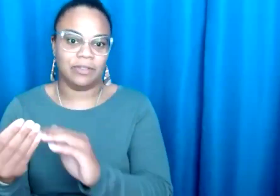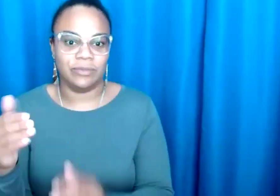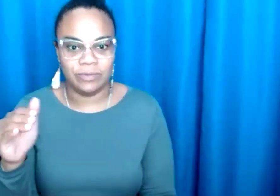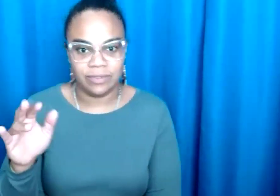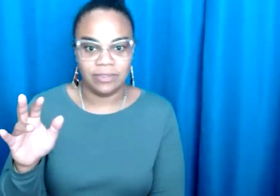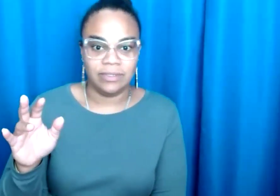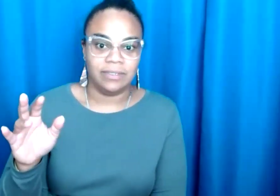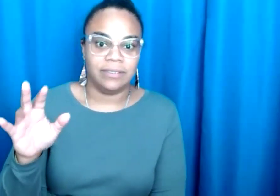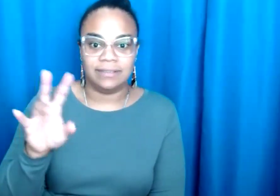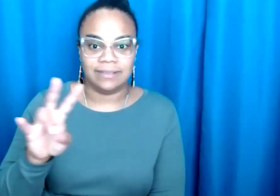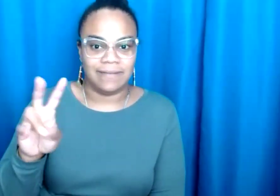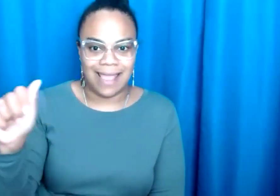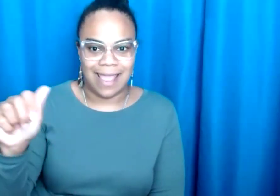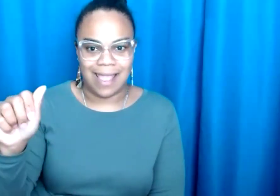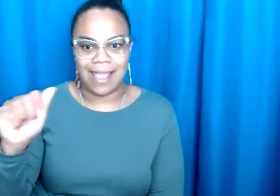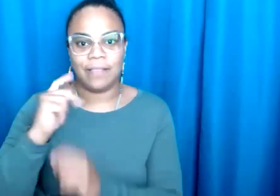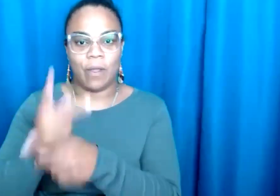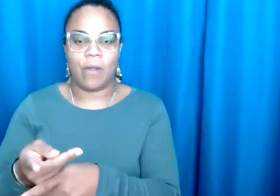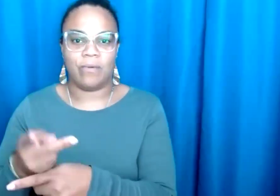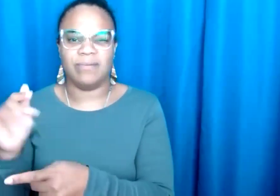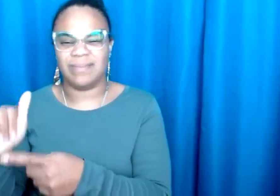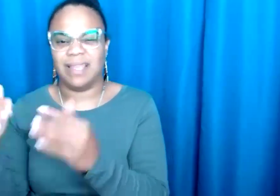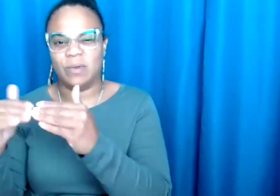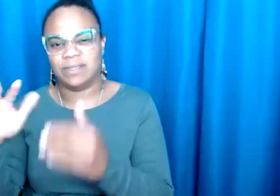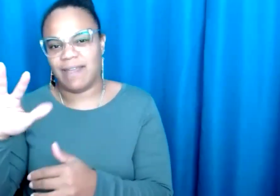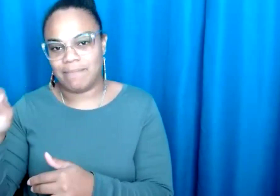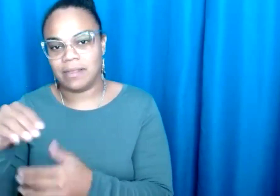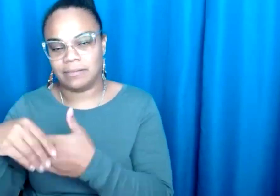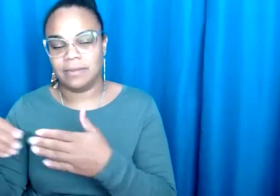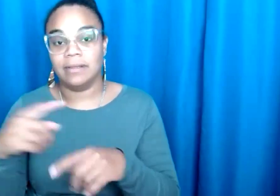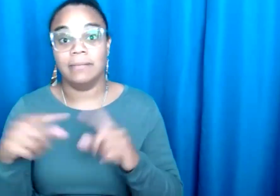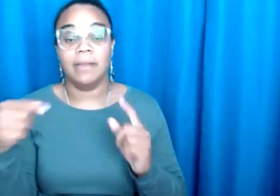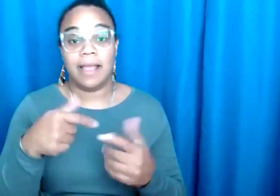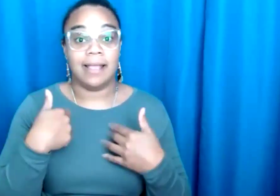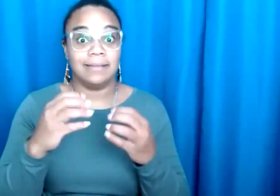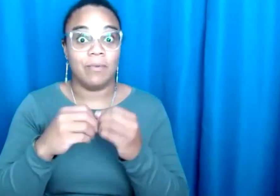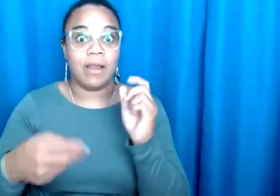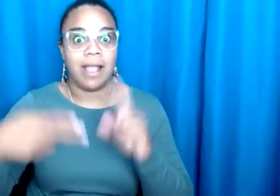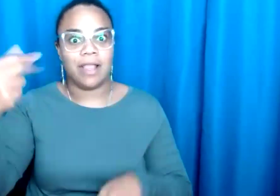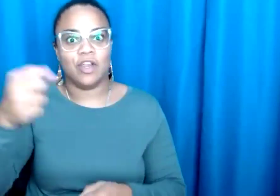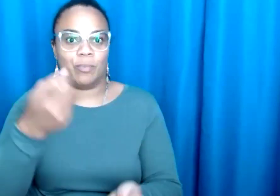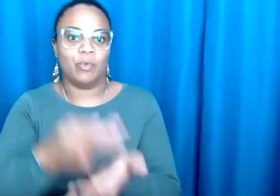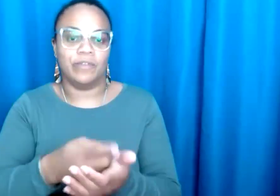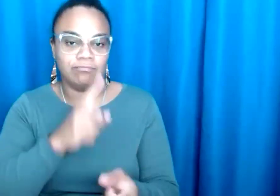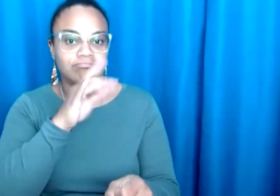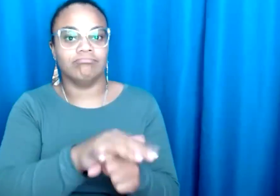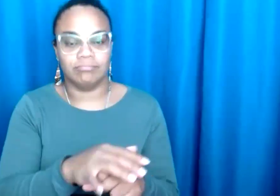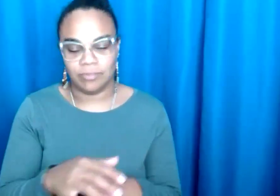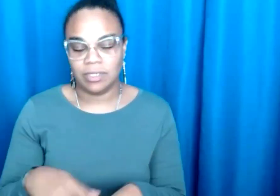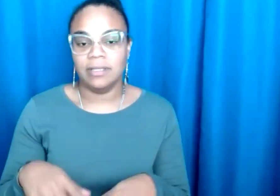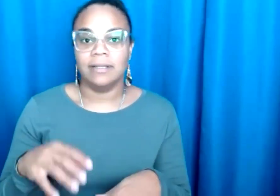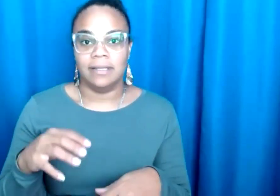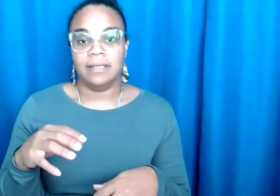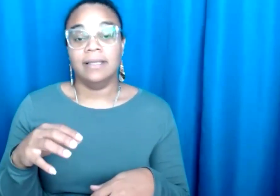$5 million. So it's going to be smaller than that. But it has a higher guarantee. And so the higher guarantee to